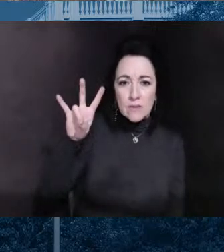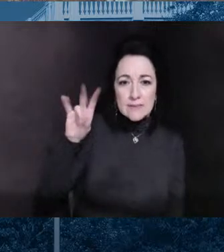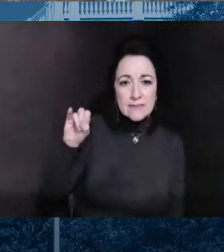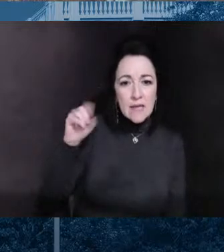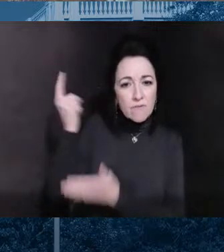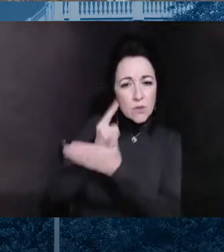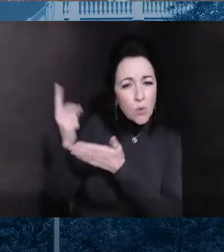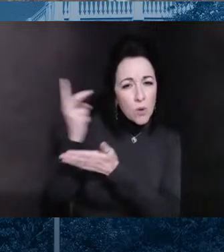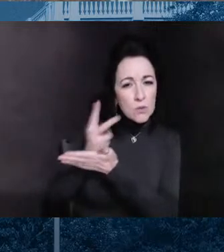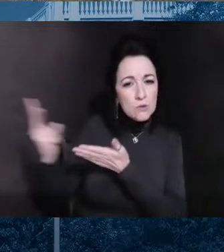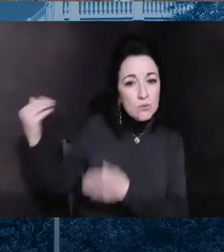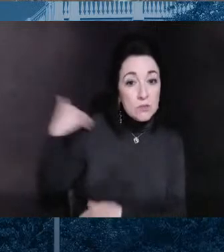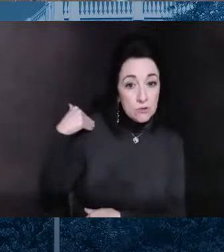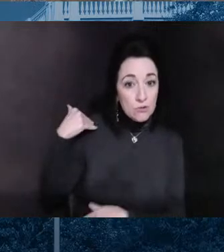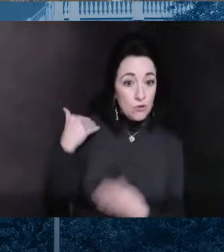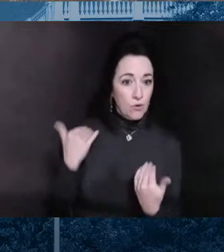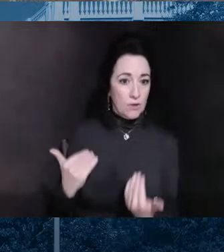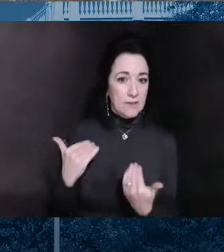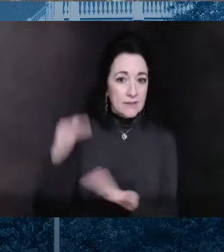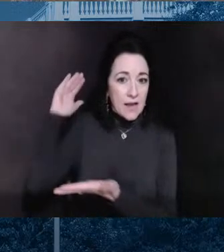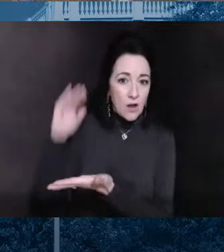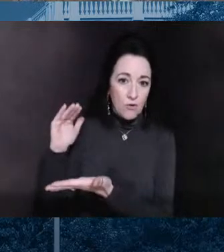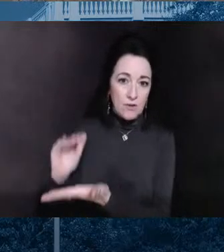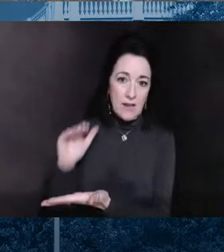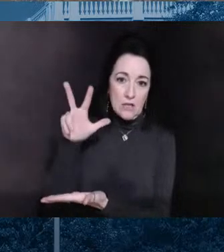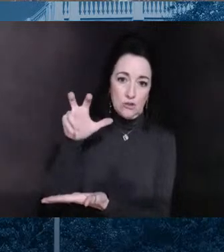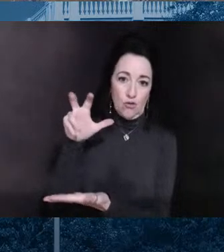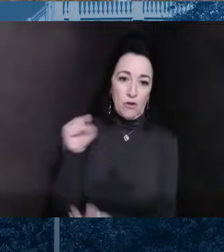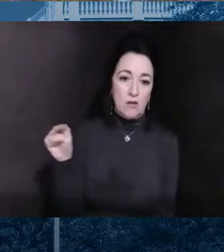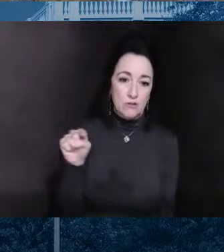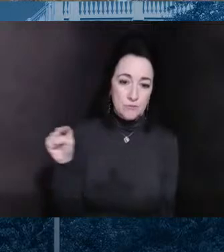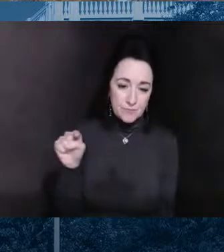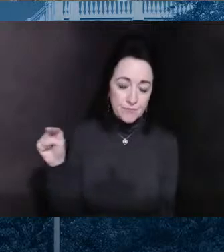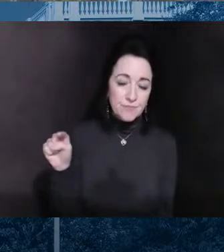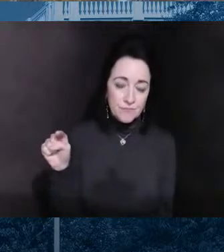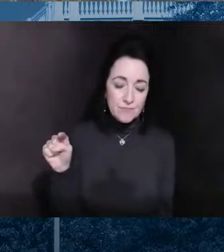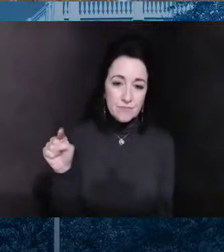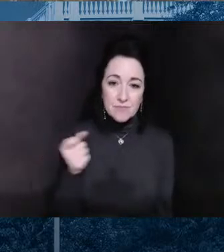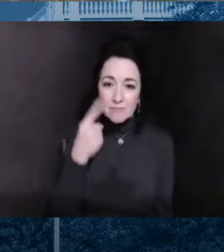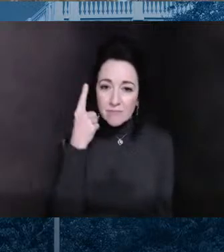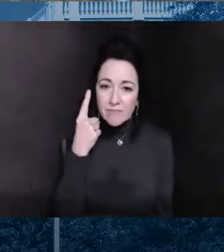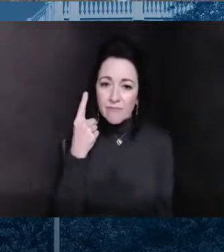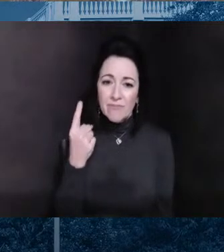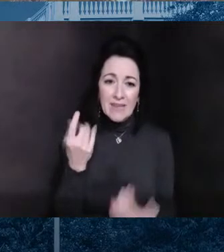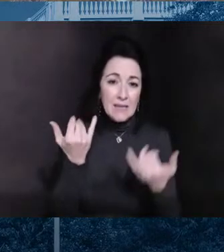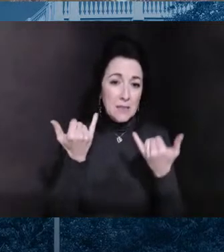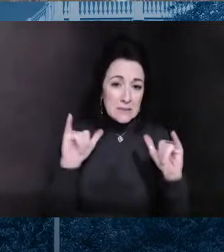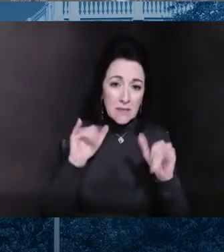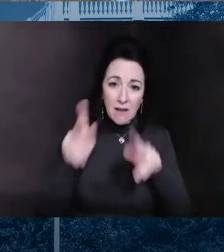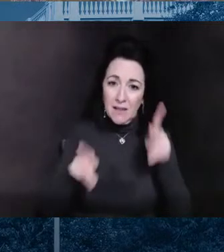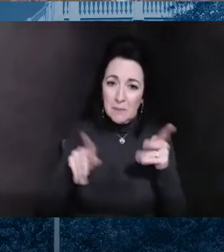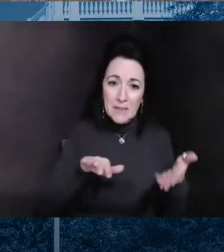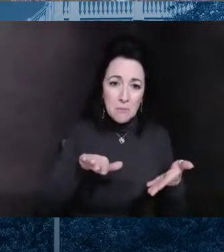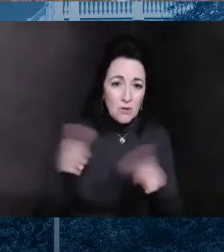trending in the right directions. The number of lives lost, of course, sadly, continues to increase at